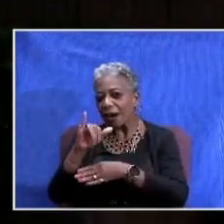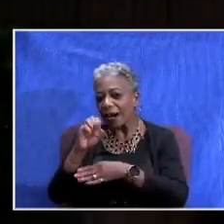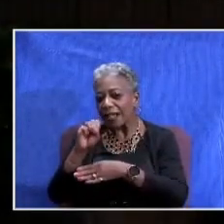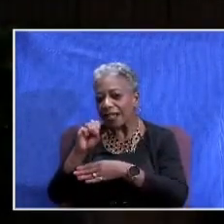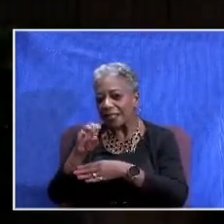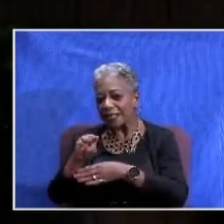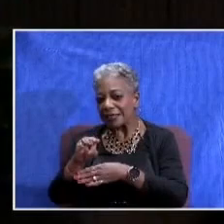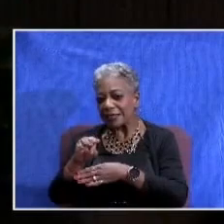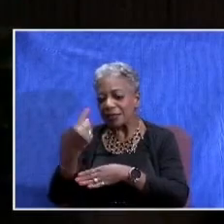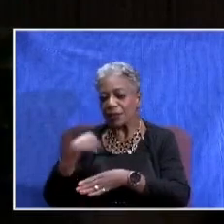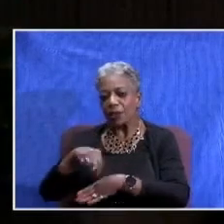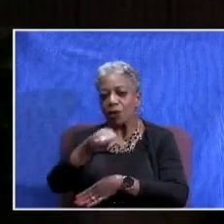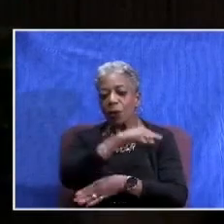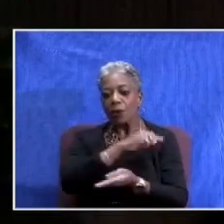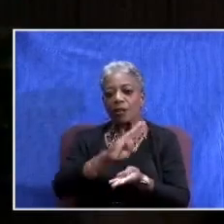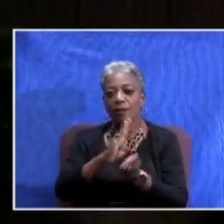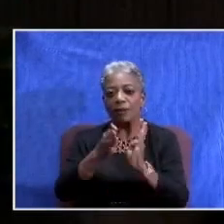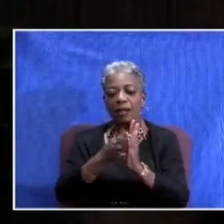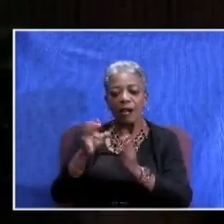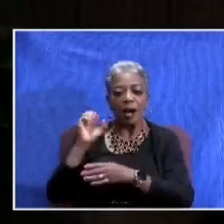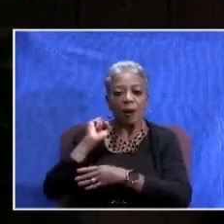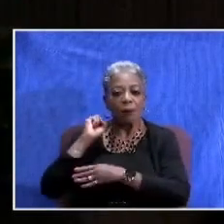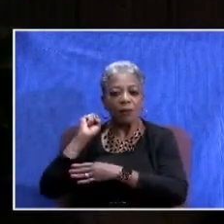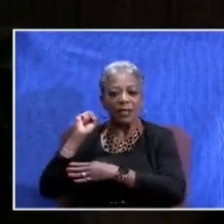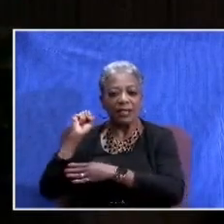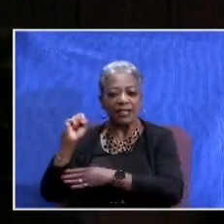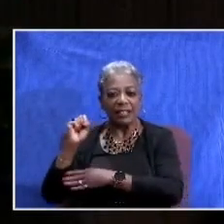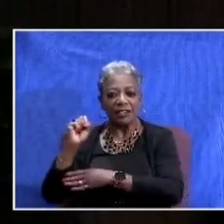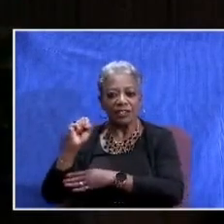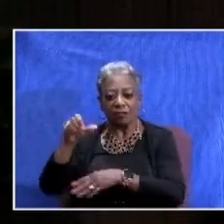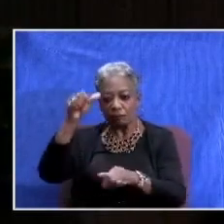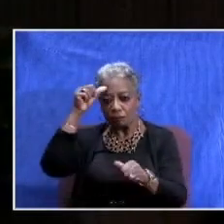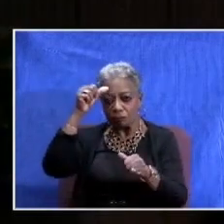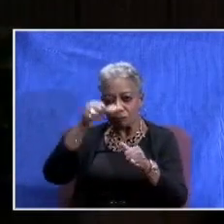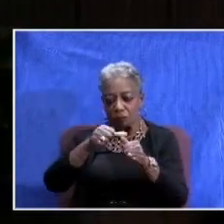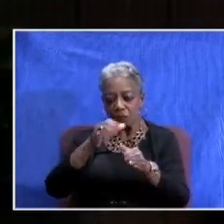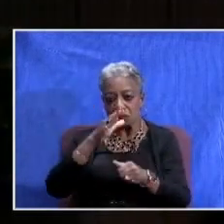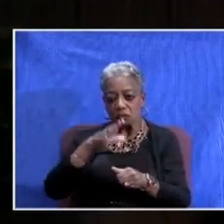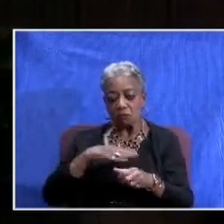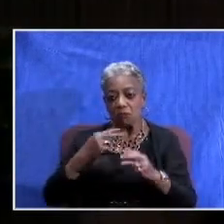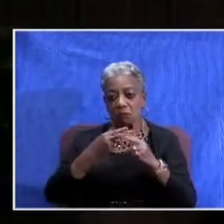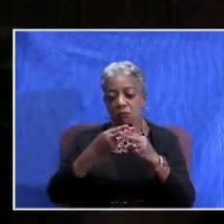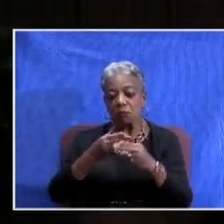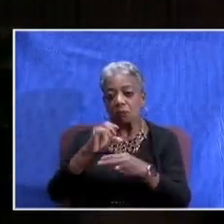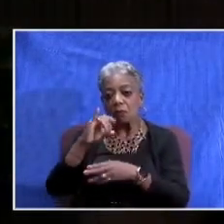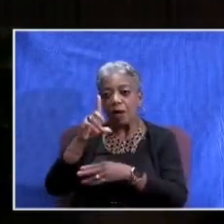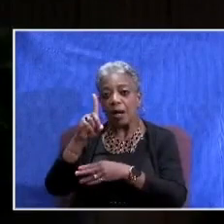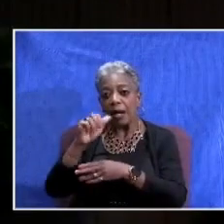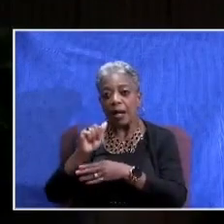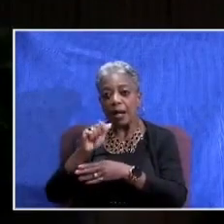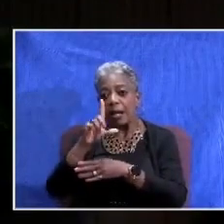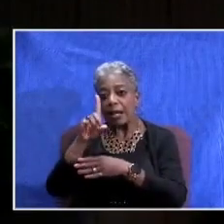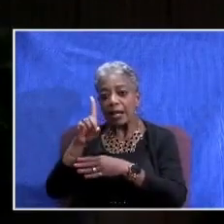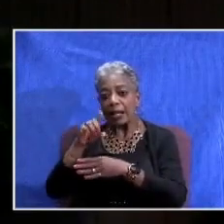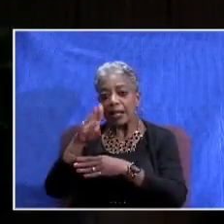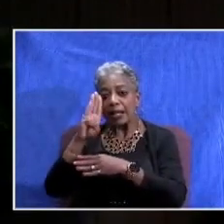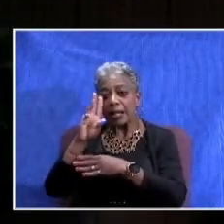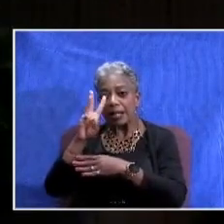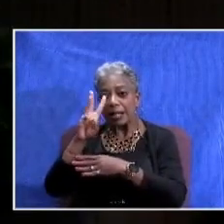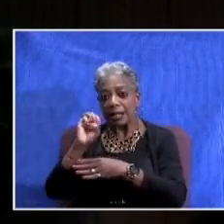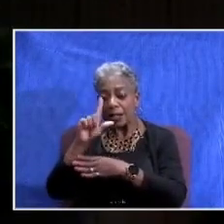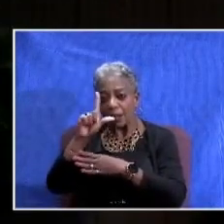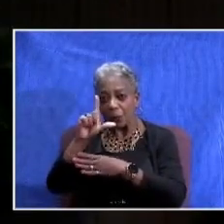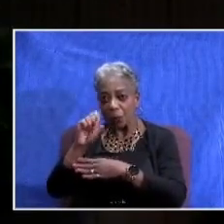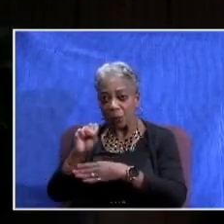stay in your place. That's why Ida B. Wells rose up, talked about us getting lynched like Mary